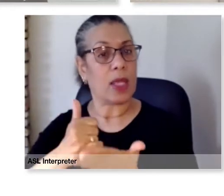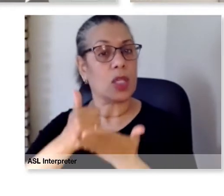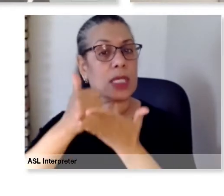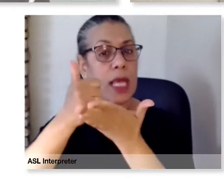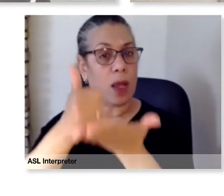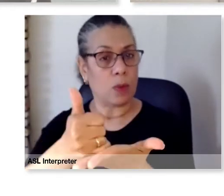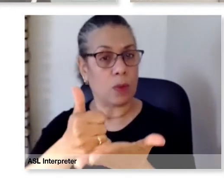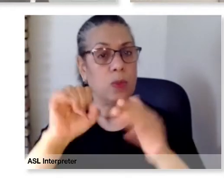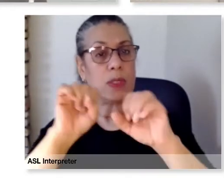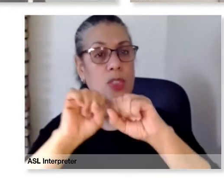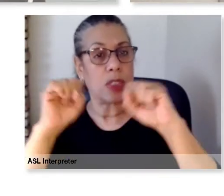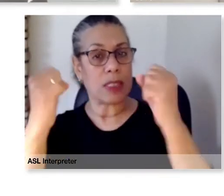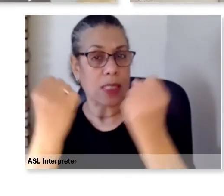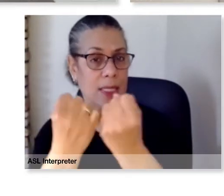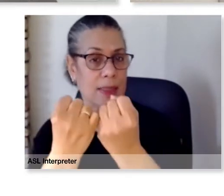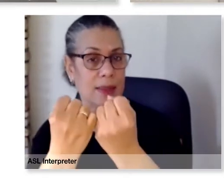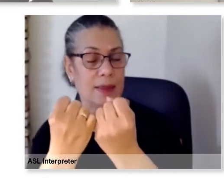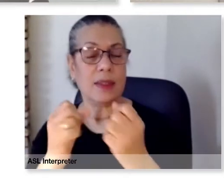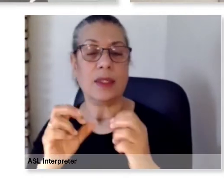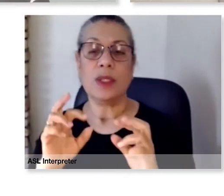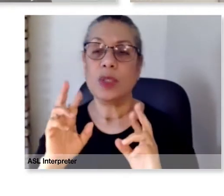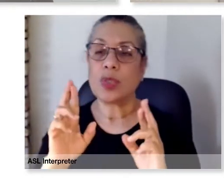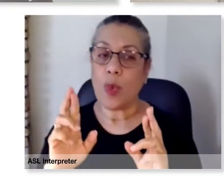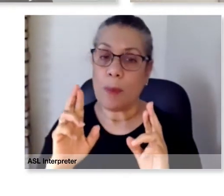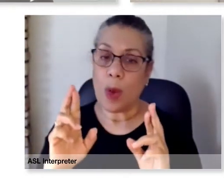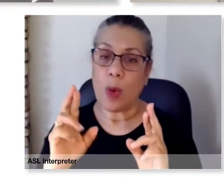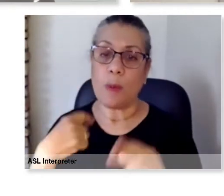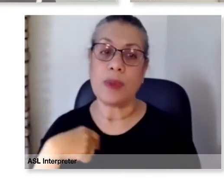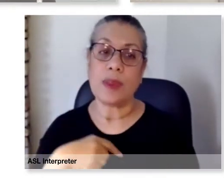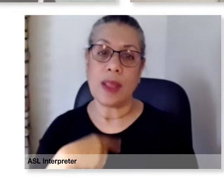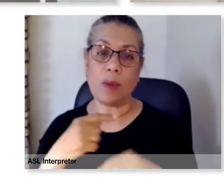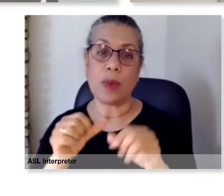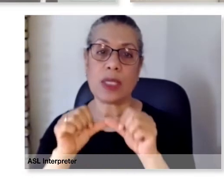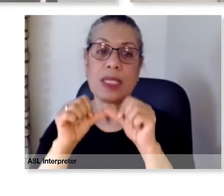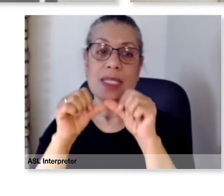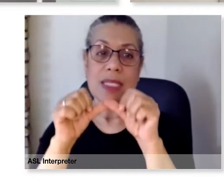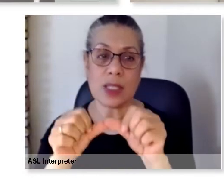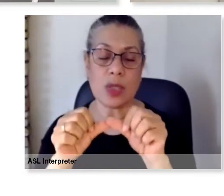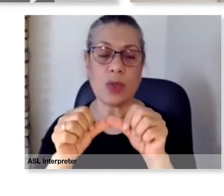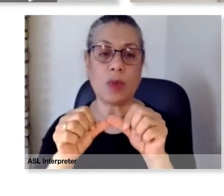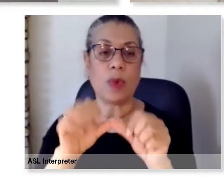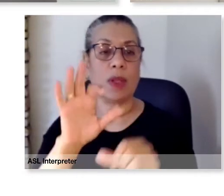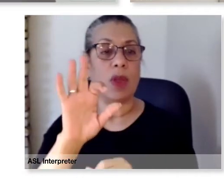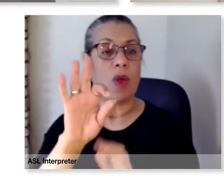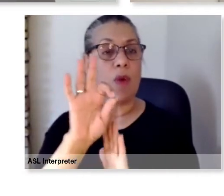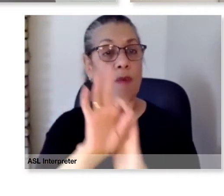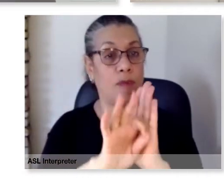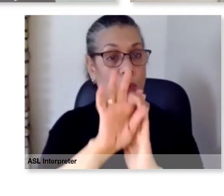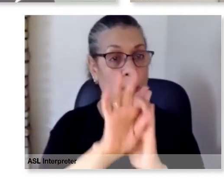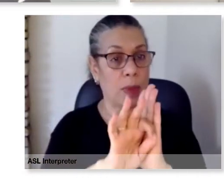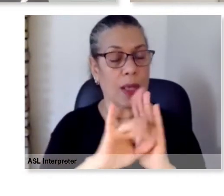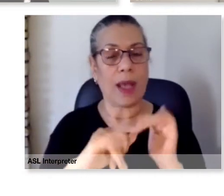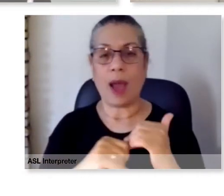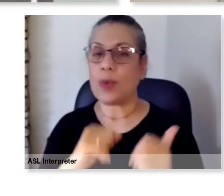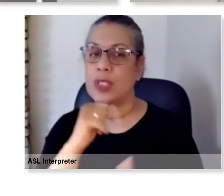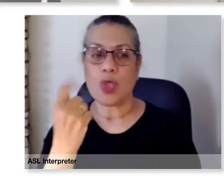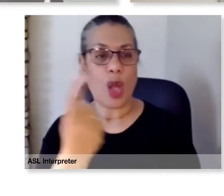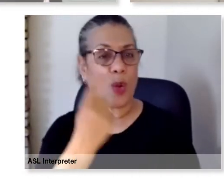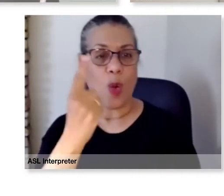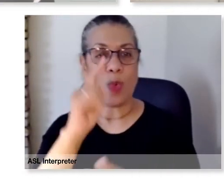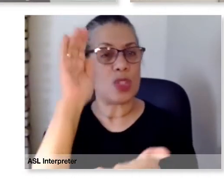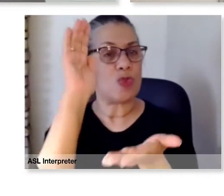well. So I hope we can pick up the point about the role of formalization and how it's not always reductive in works such as yours later.